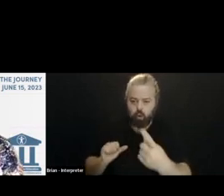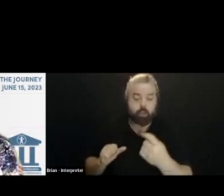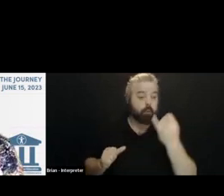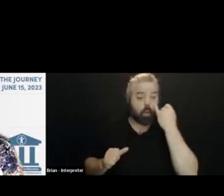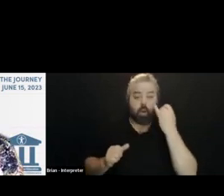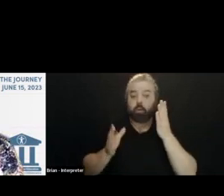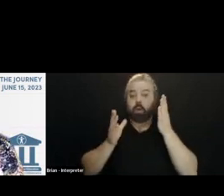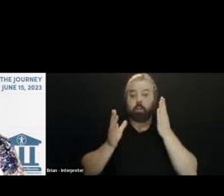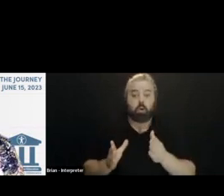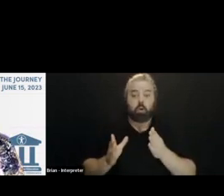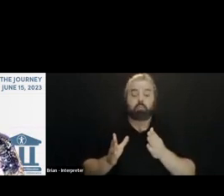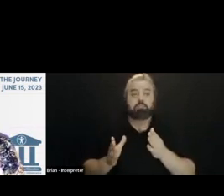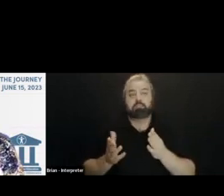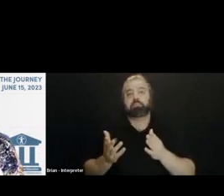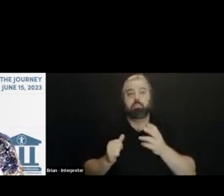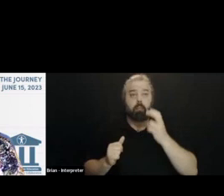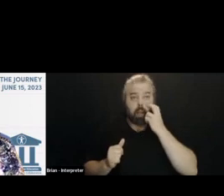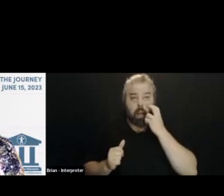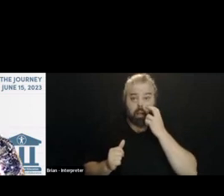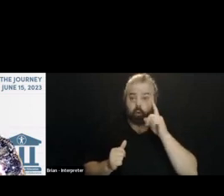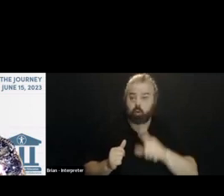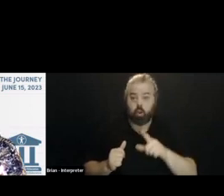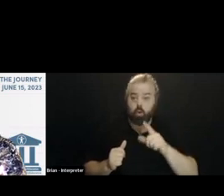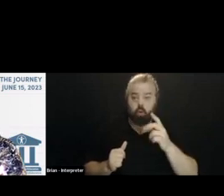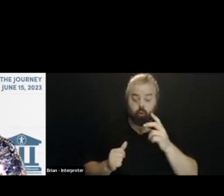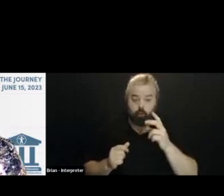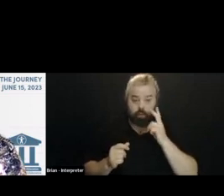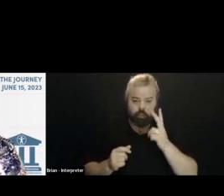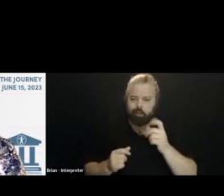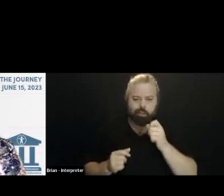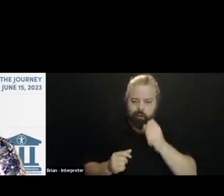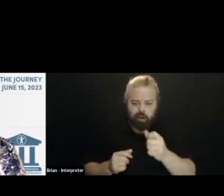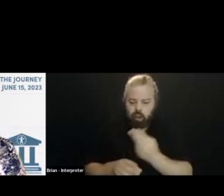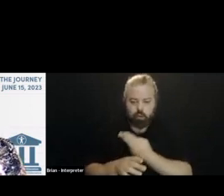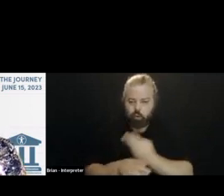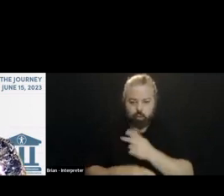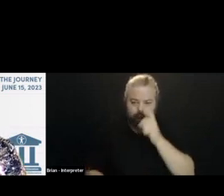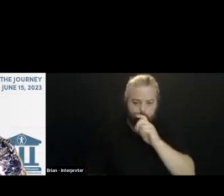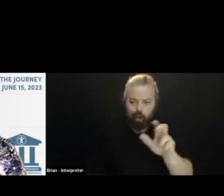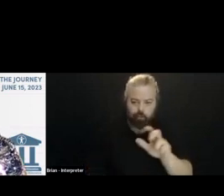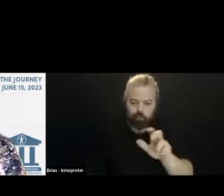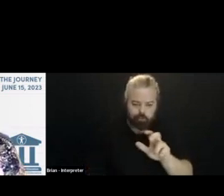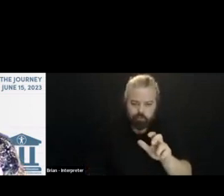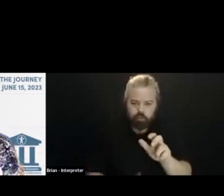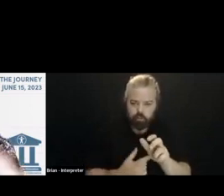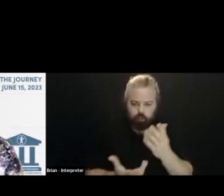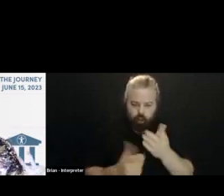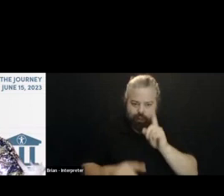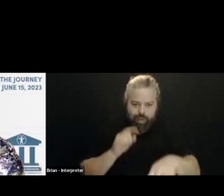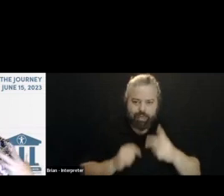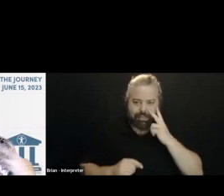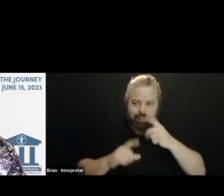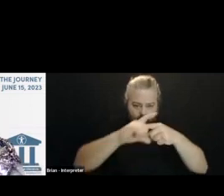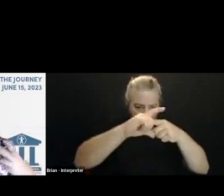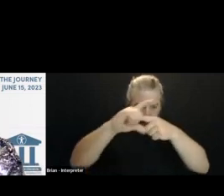is blind or low vision, they're not going to be using a mouse because they probably can't see where the cursor is easily on the screen. They're probably going to be